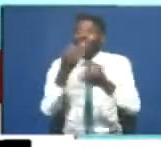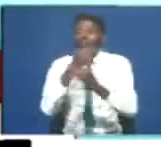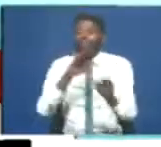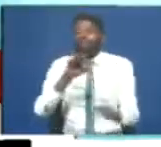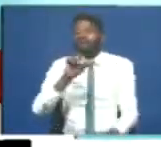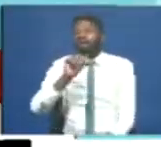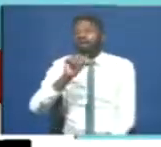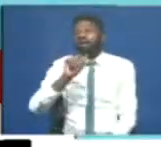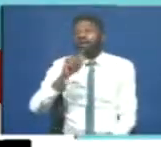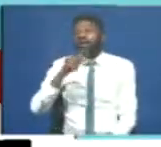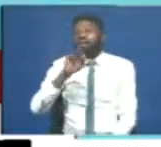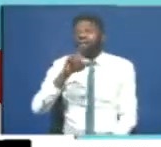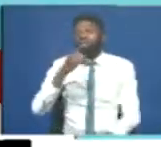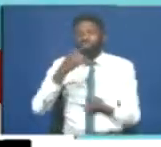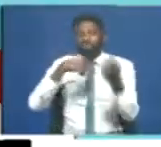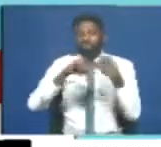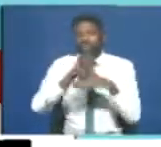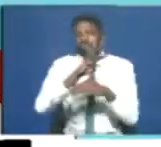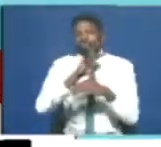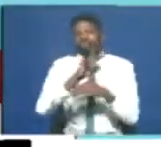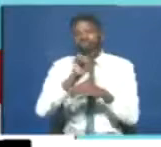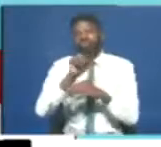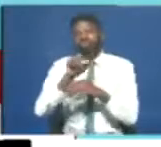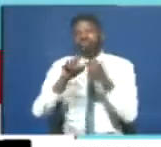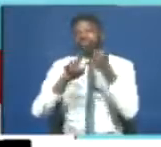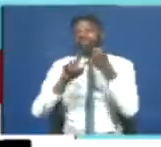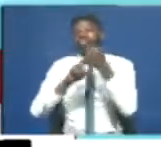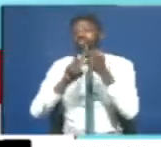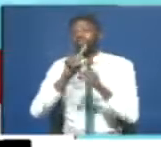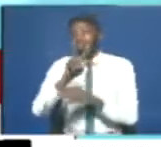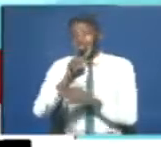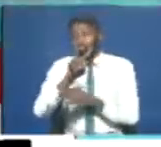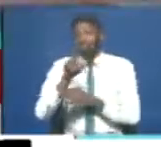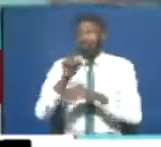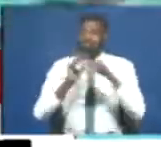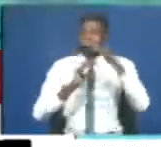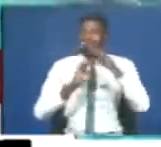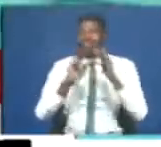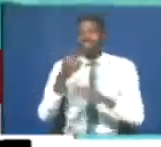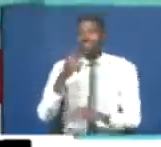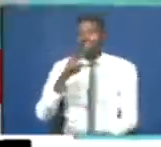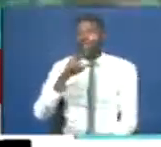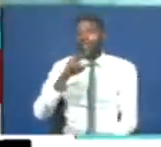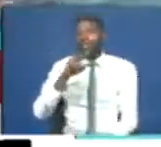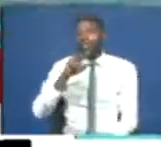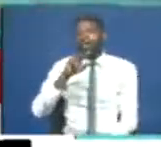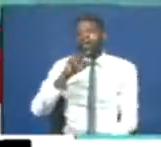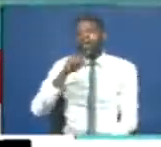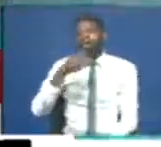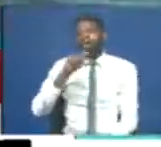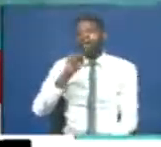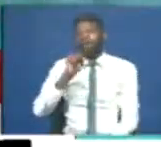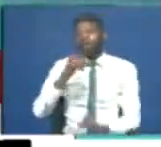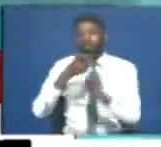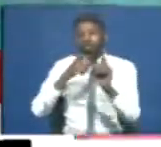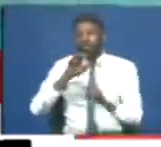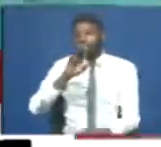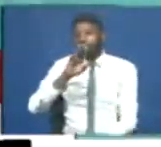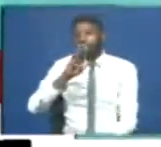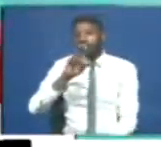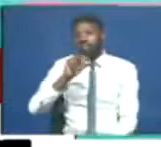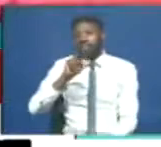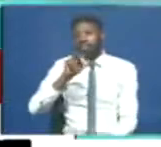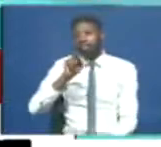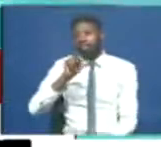42.62 seconds to top with 7 points ahead of Vihan Majitia of Bandari Swim Club, who came second with a time